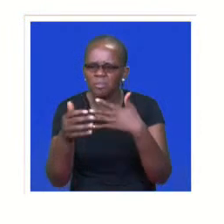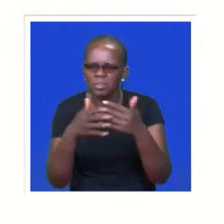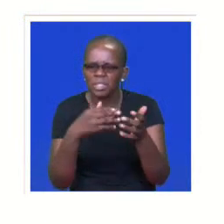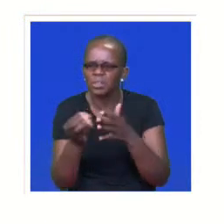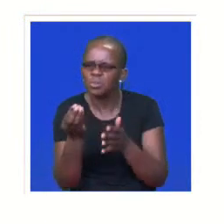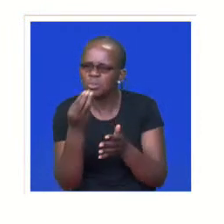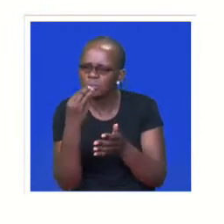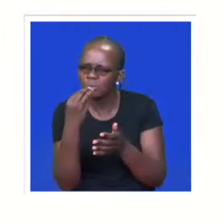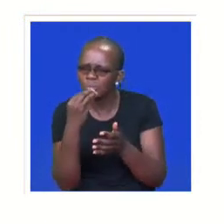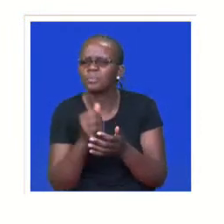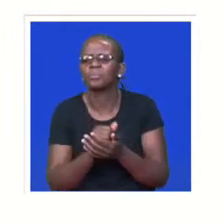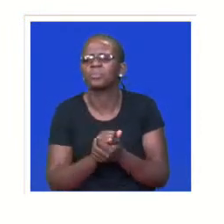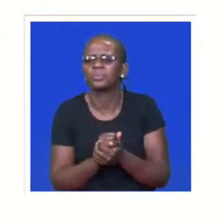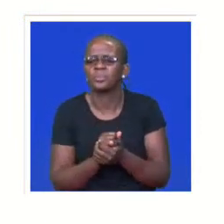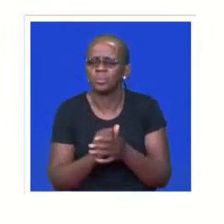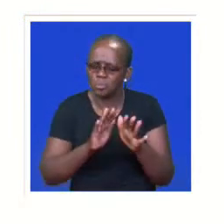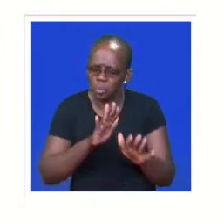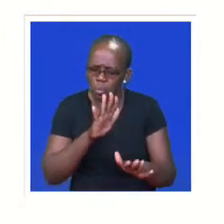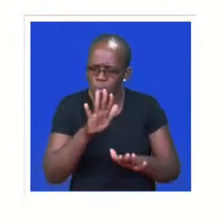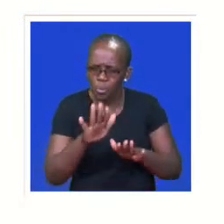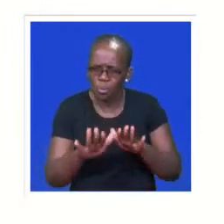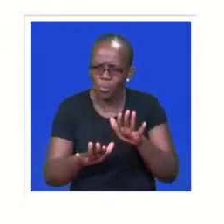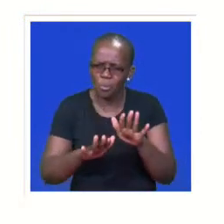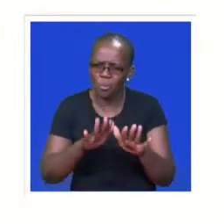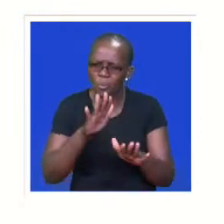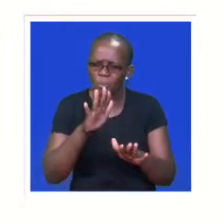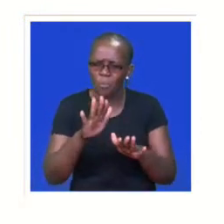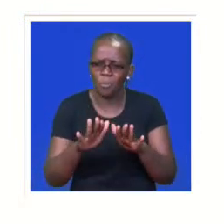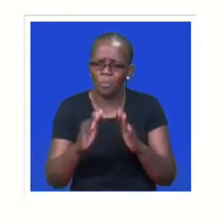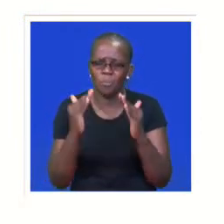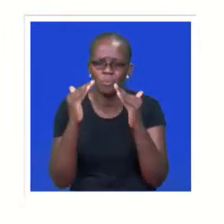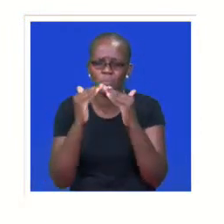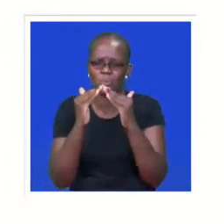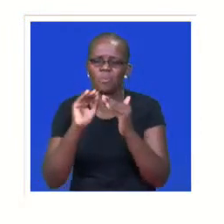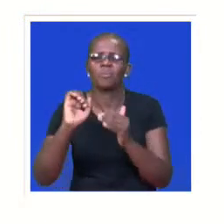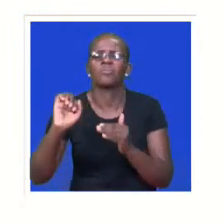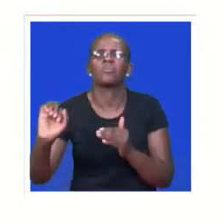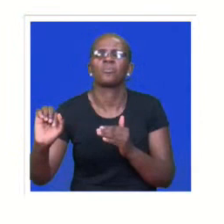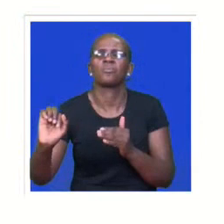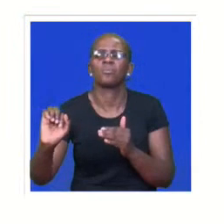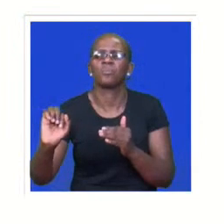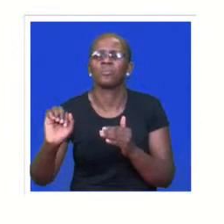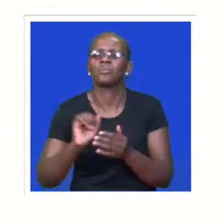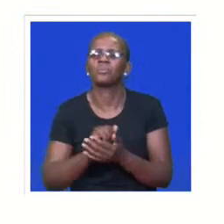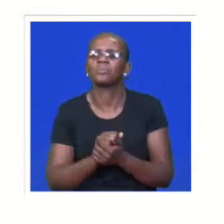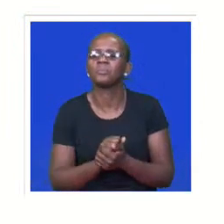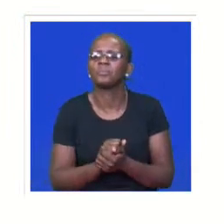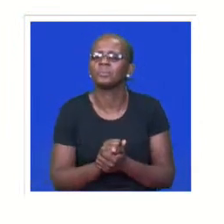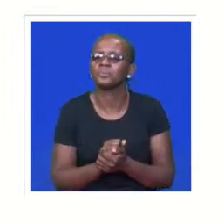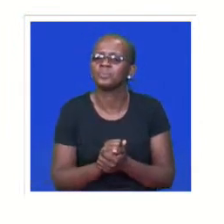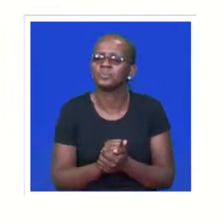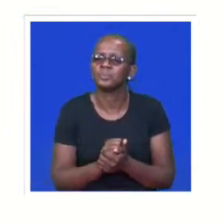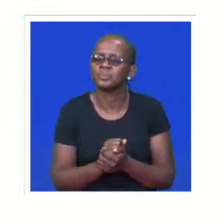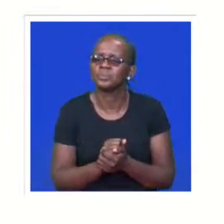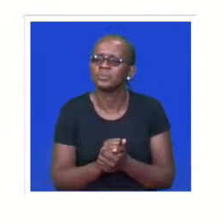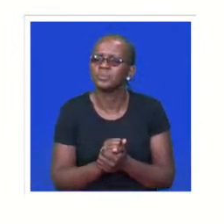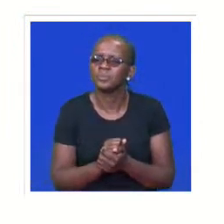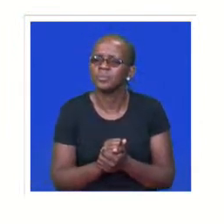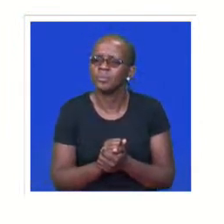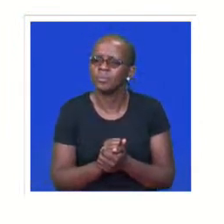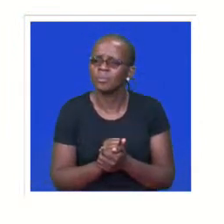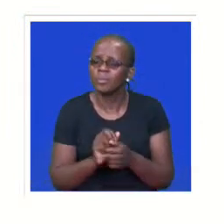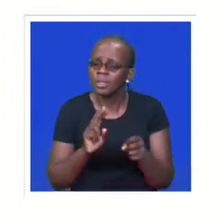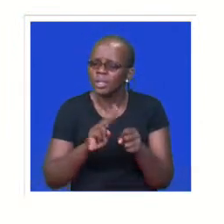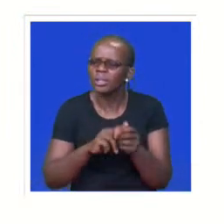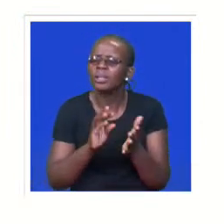are carrying, and they are walking into their hideout. Alright, now on the picture on the right,